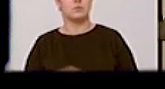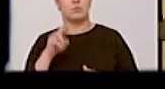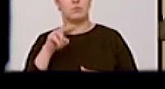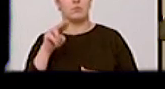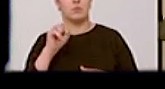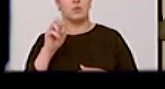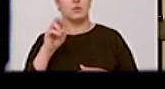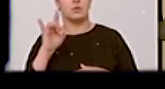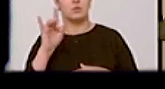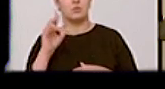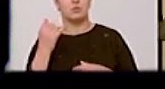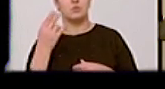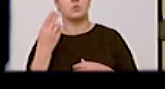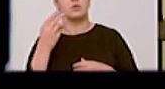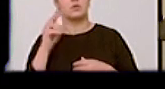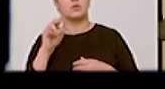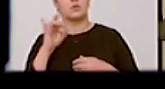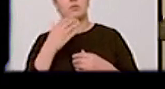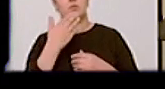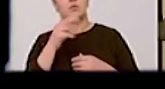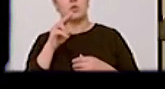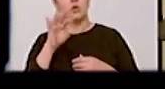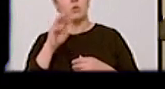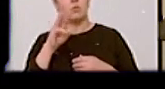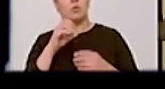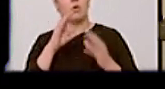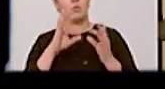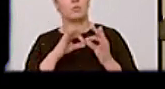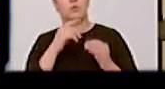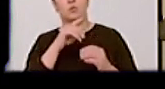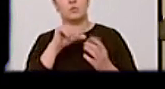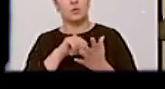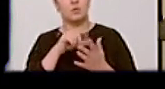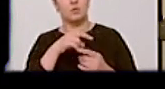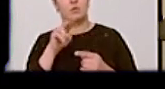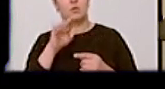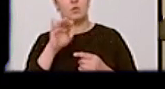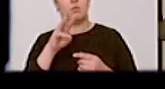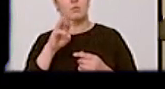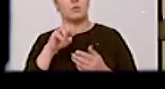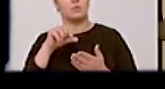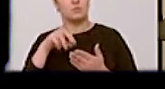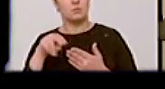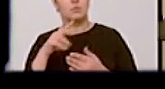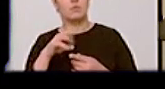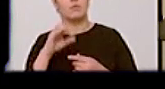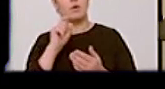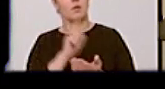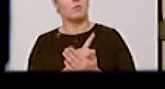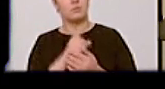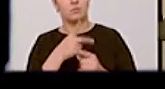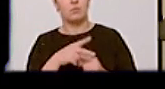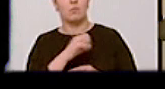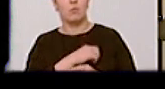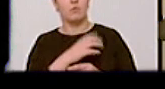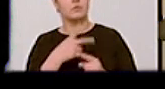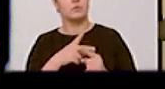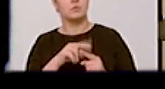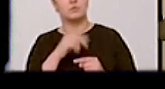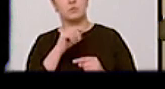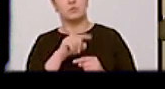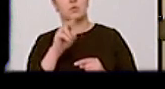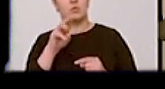Padarkush dramasi va undagi Domla obrazi. Sahnaga Domla chiqib keladi. Albatta, boybutchaga,